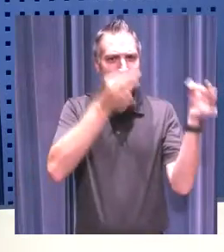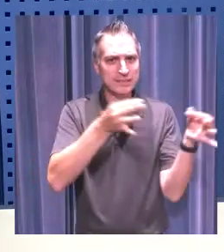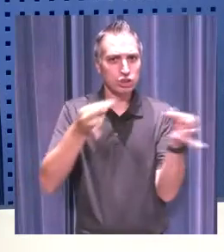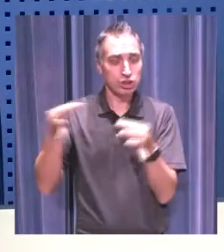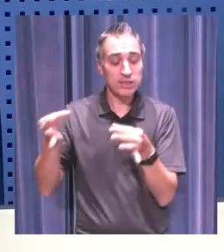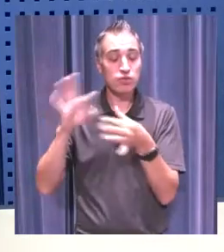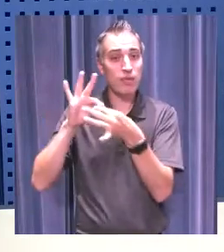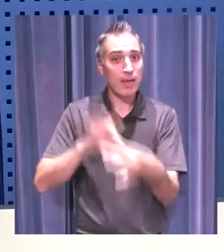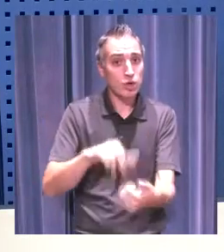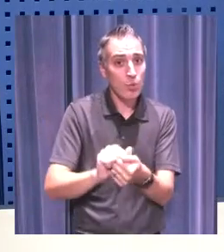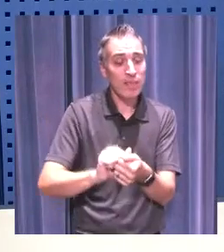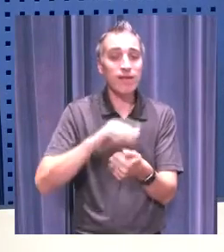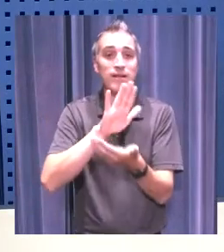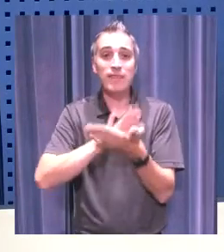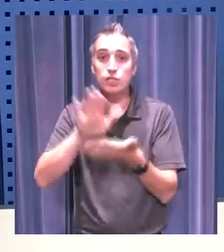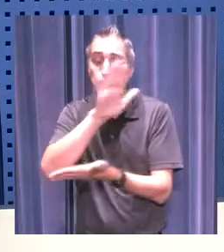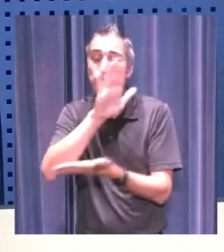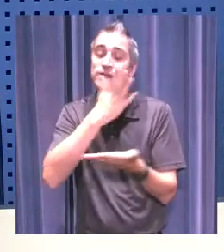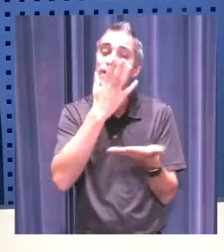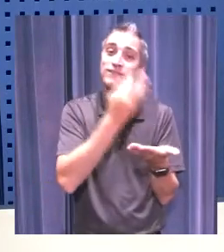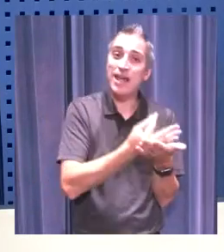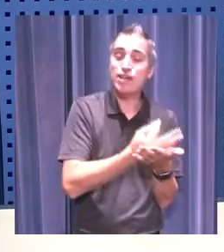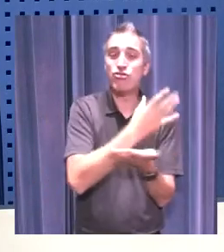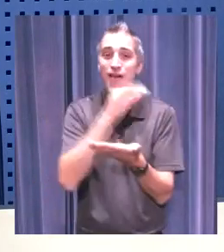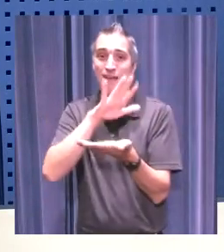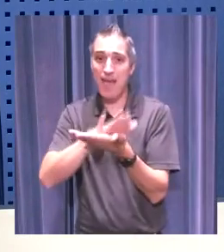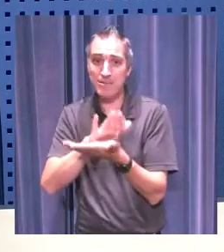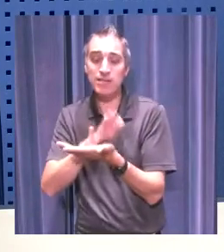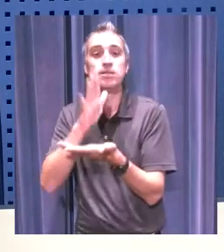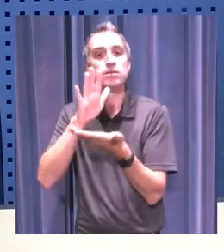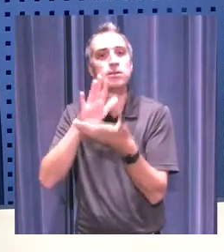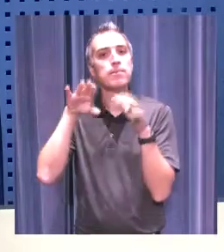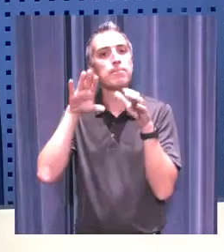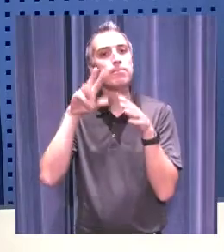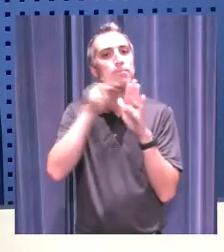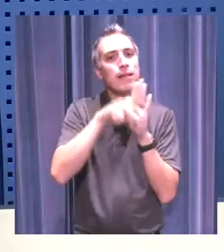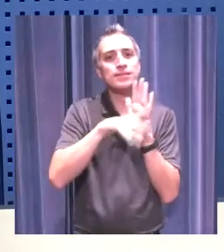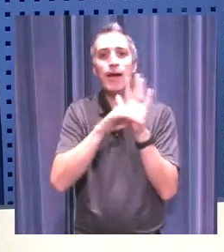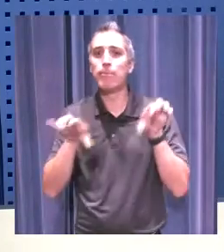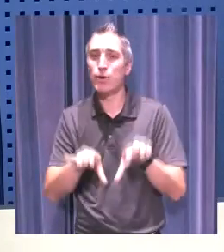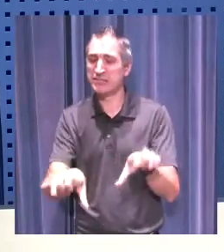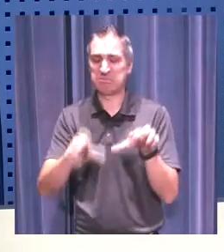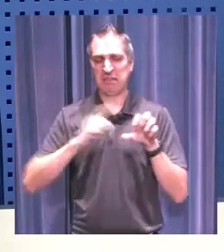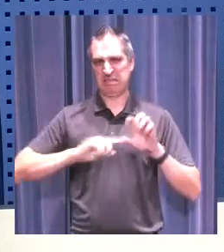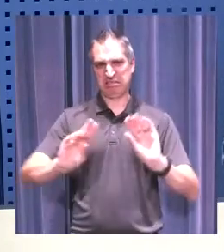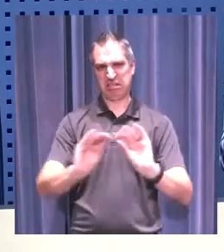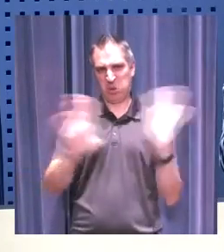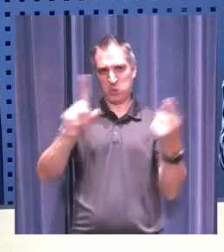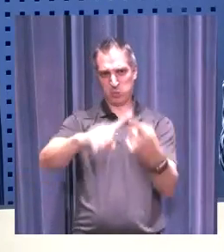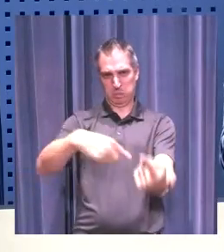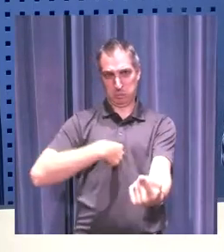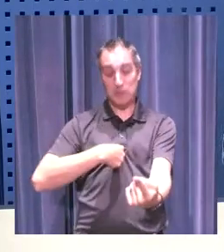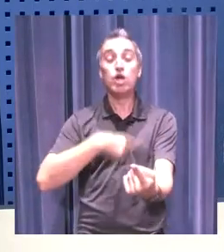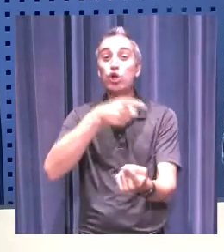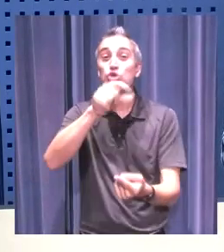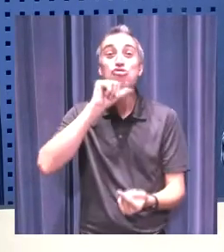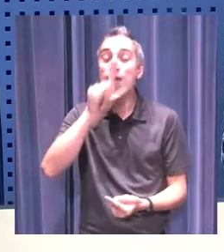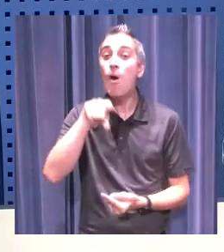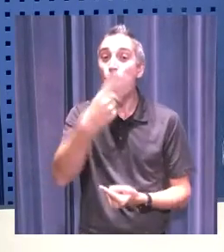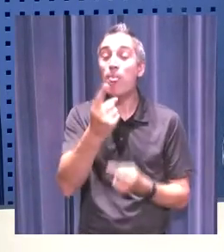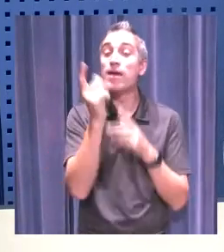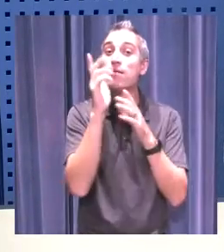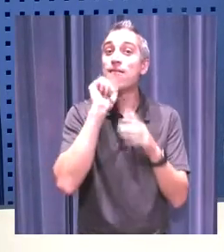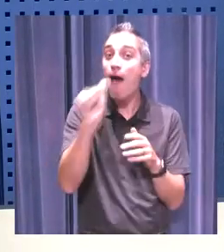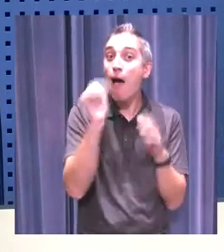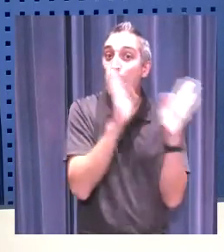to the institution's financial and academic policies and practices. It has become clear to me, however, that you are not only unprepared,